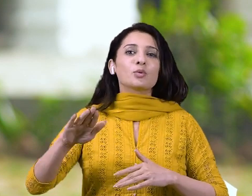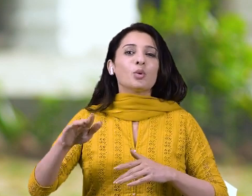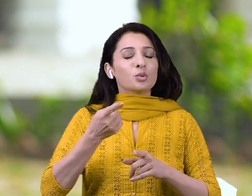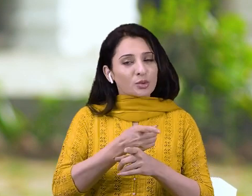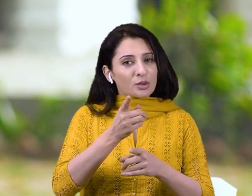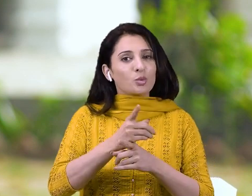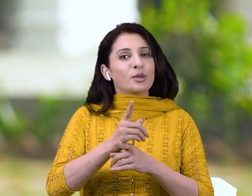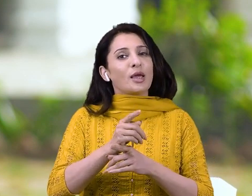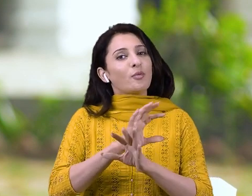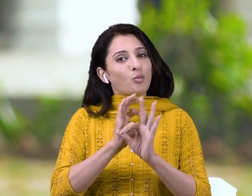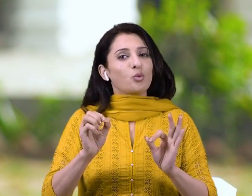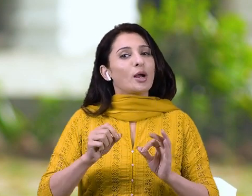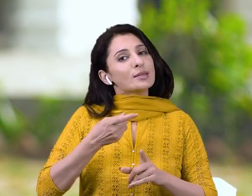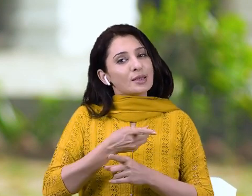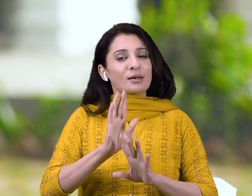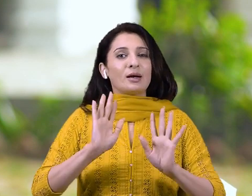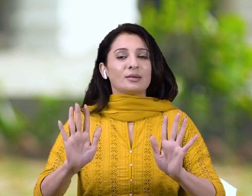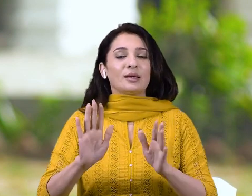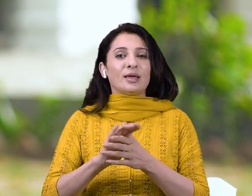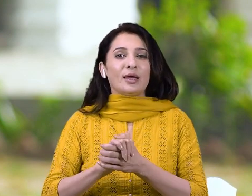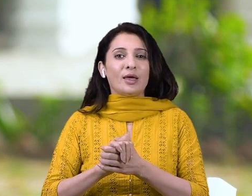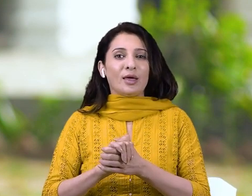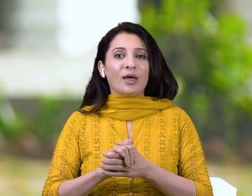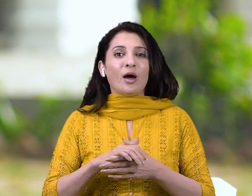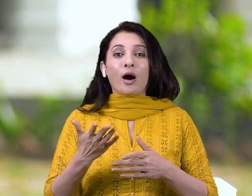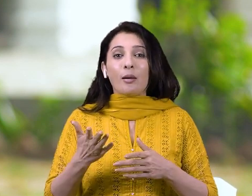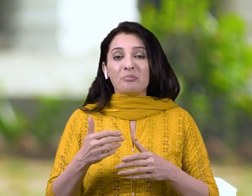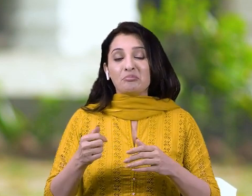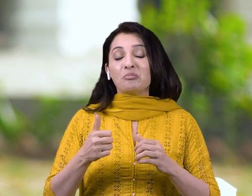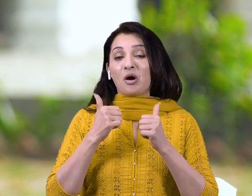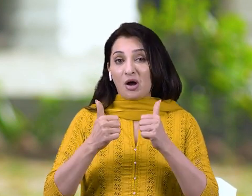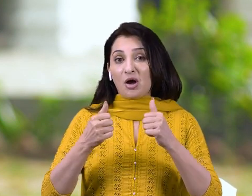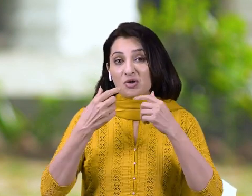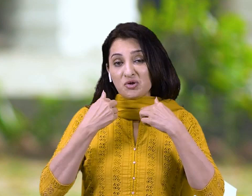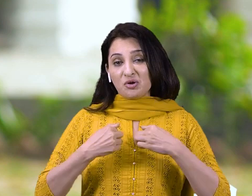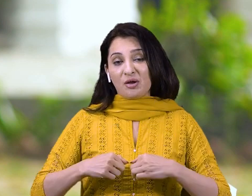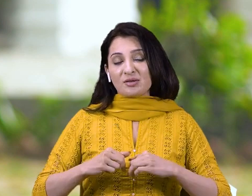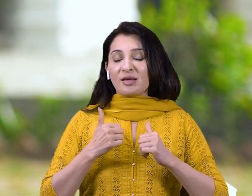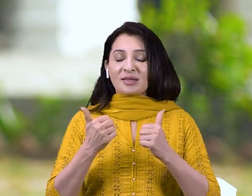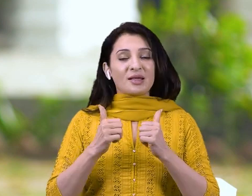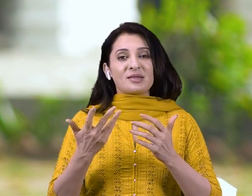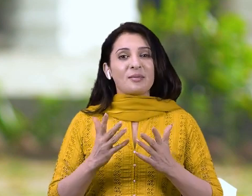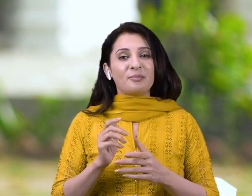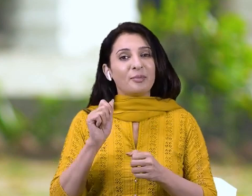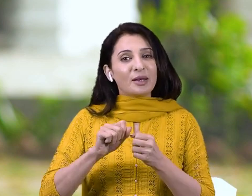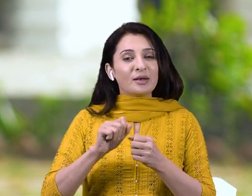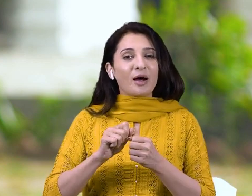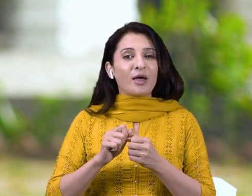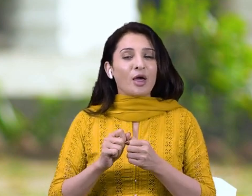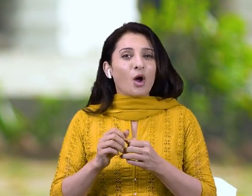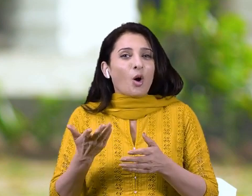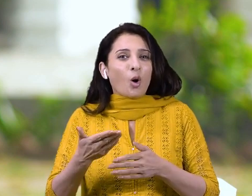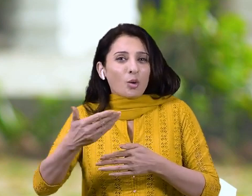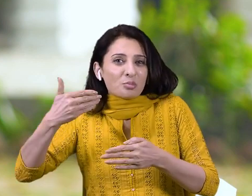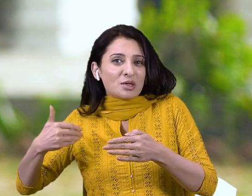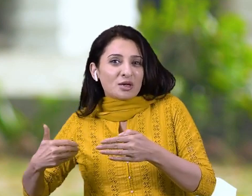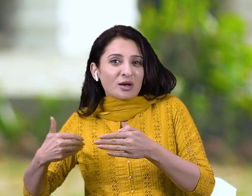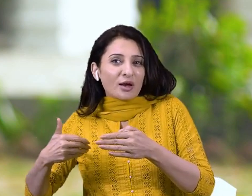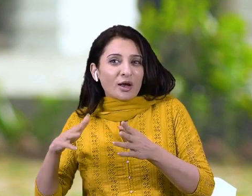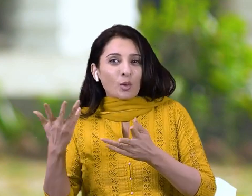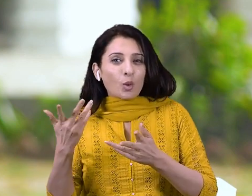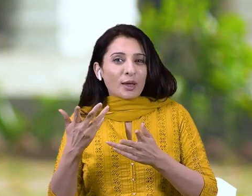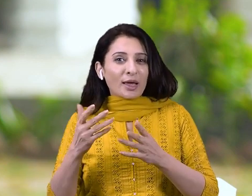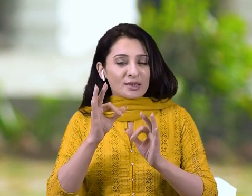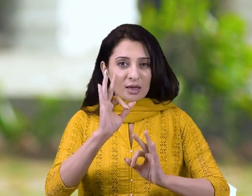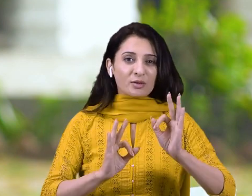so that they can grow. For example, recently we did how to be a gentleman. We deal with issues like how to deal with setbacks, how